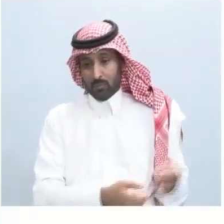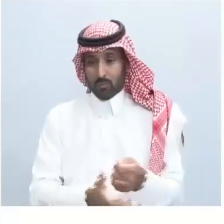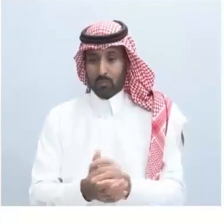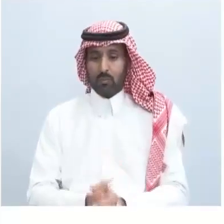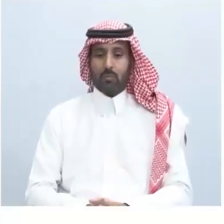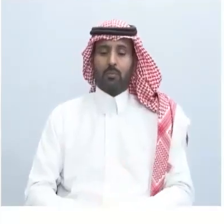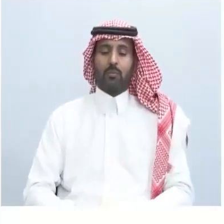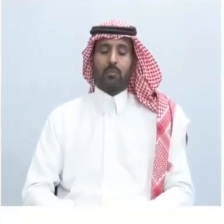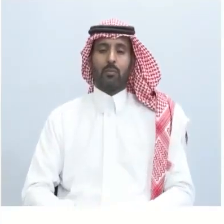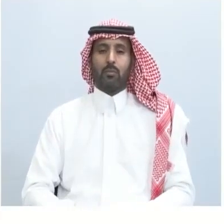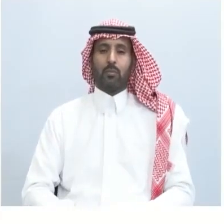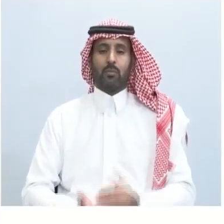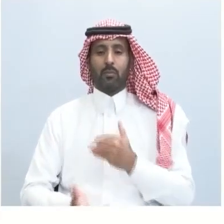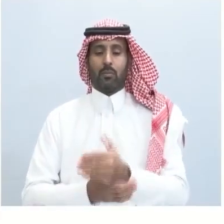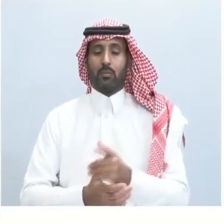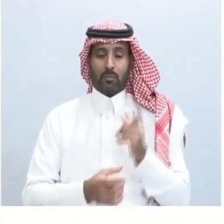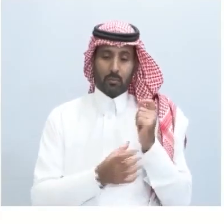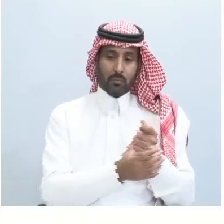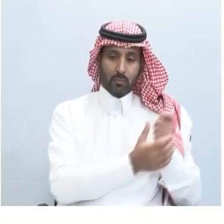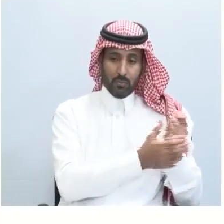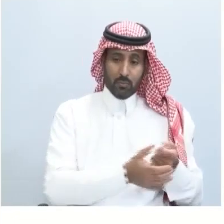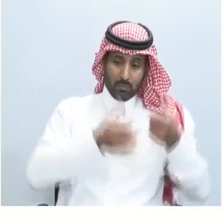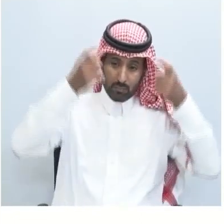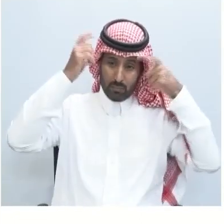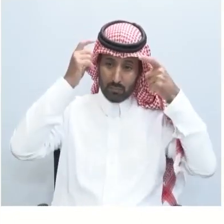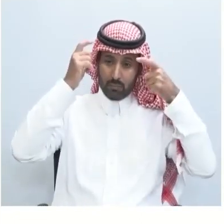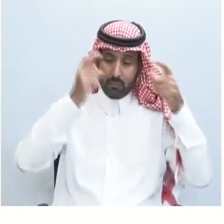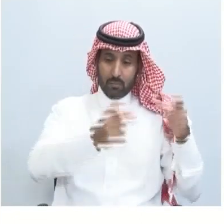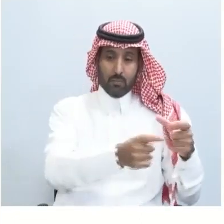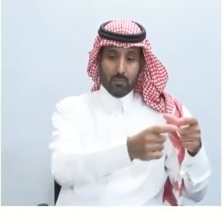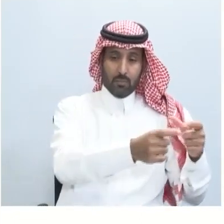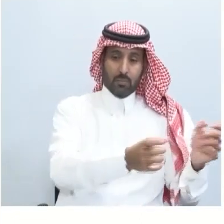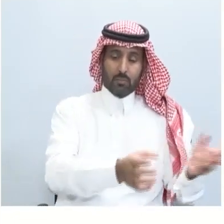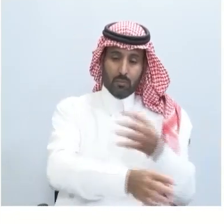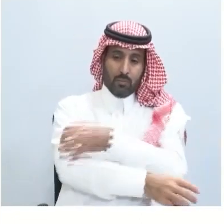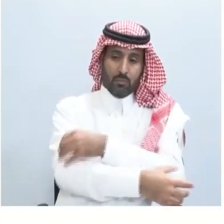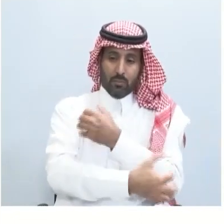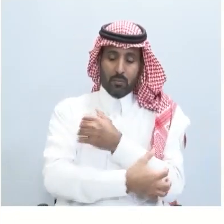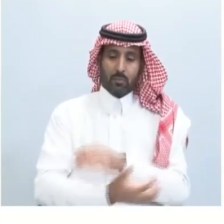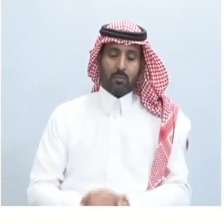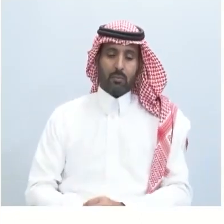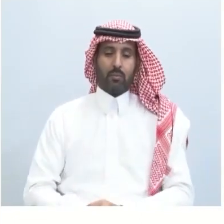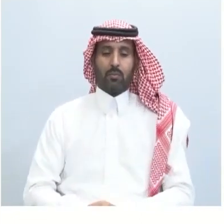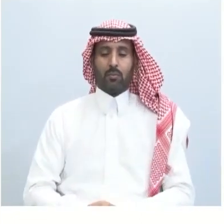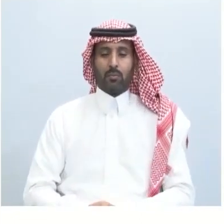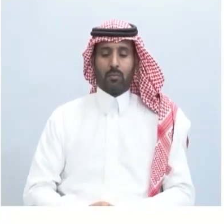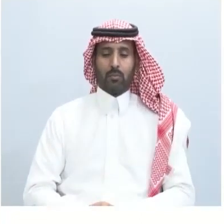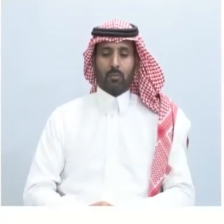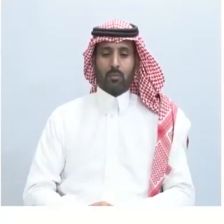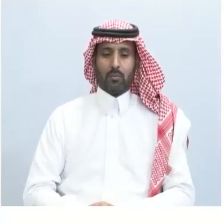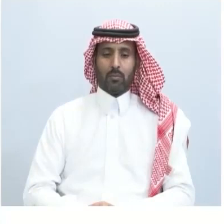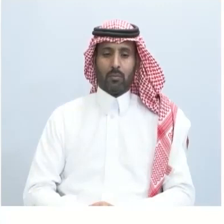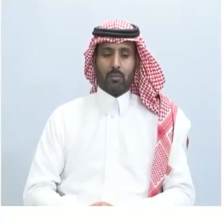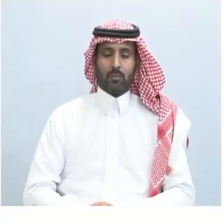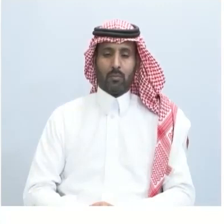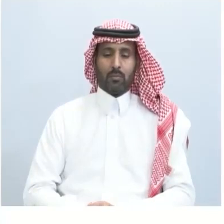the time. So stick, helmet, and a padding to avoid getting hurt.